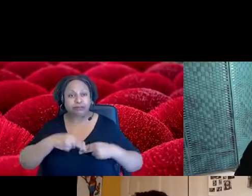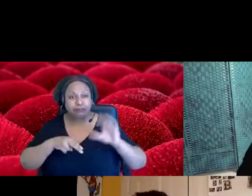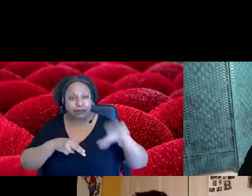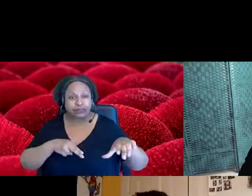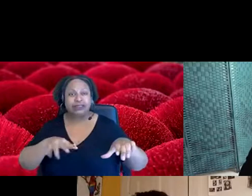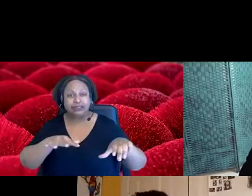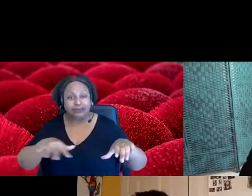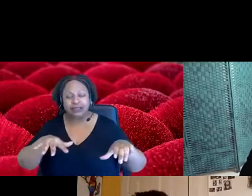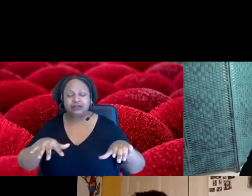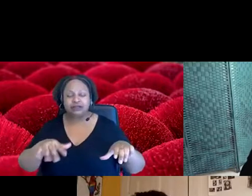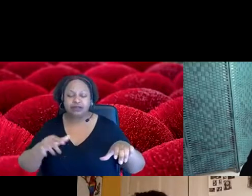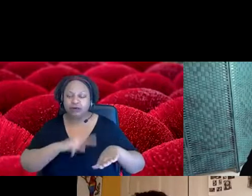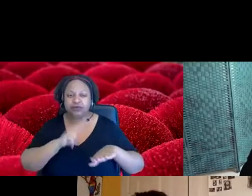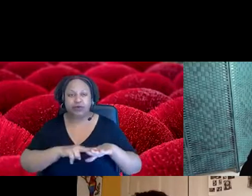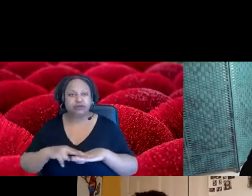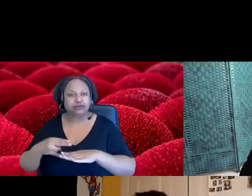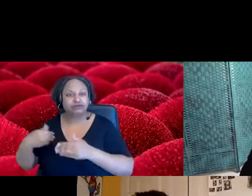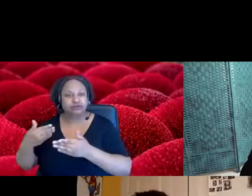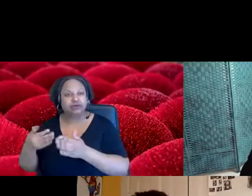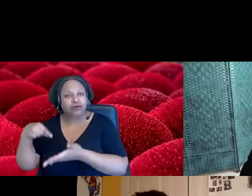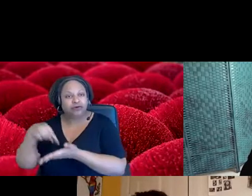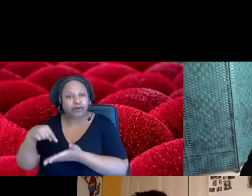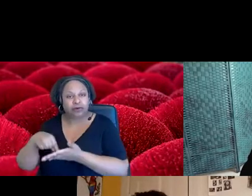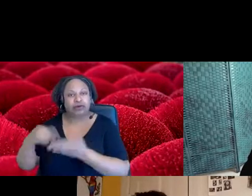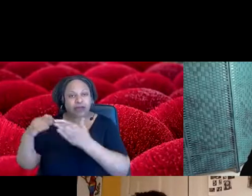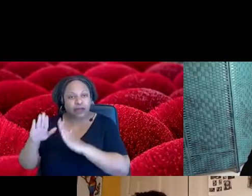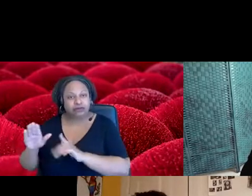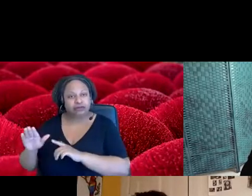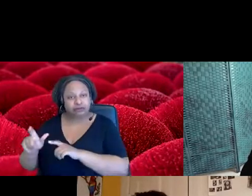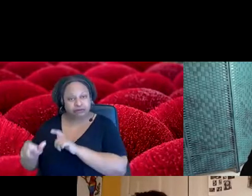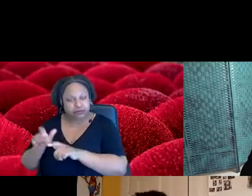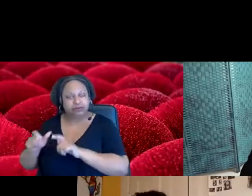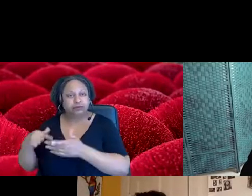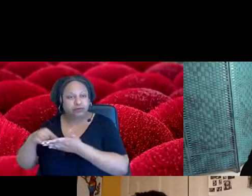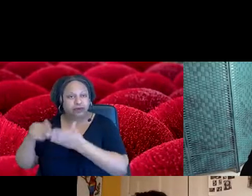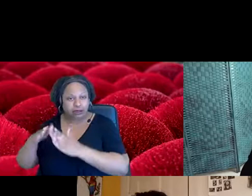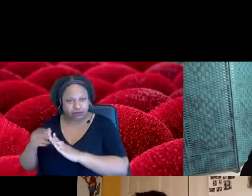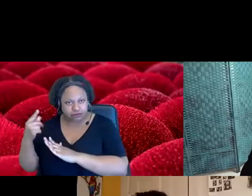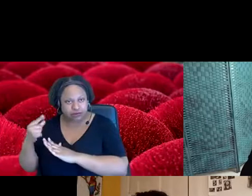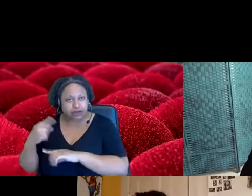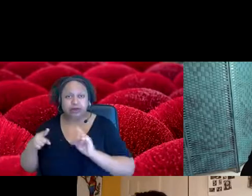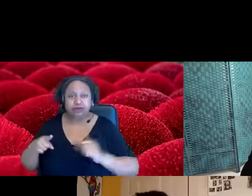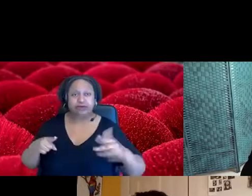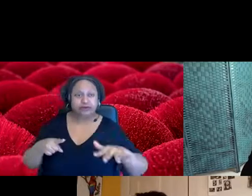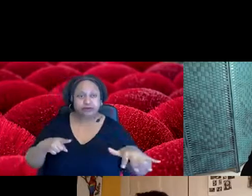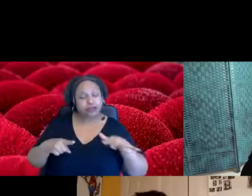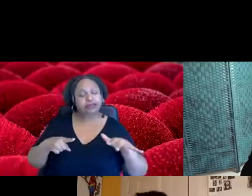away from housing at all, but there are some, you know, buildings that are more suitable to mm-hmm. arts practices than